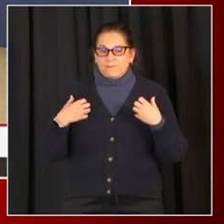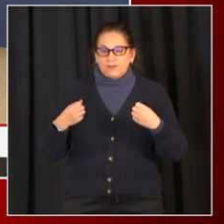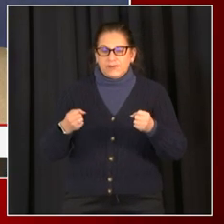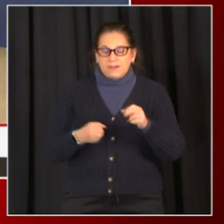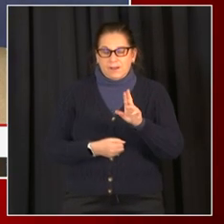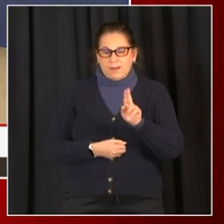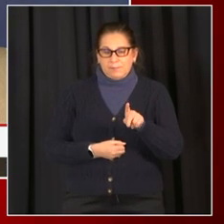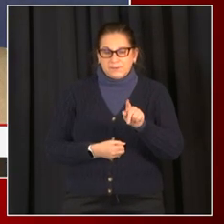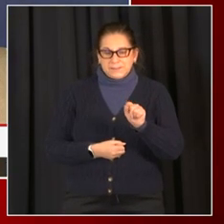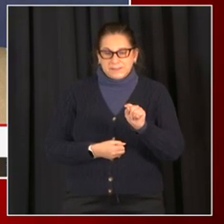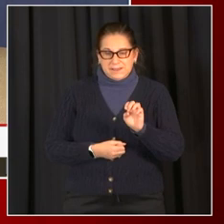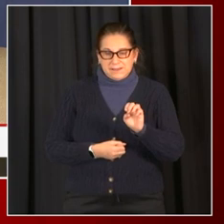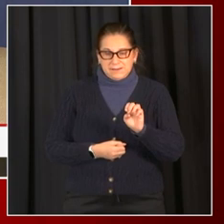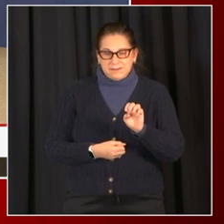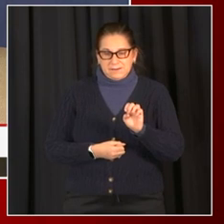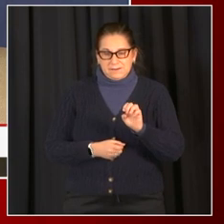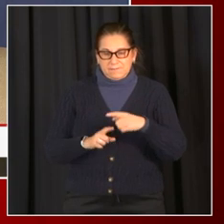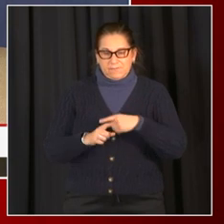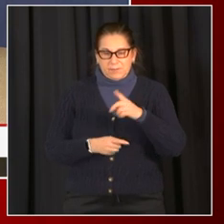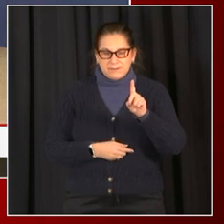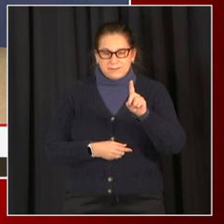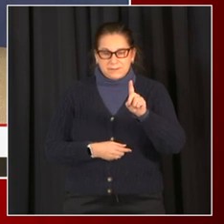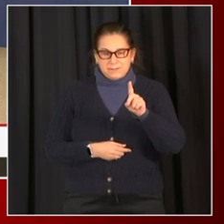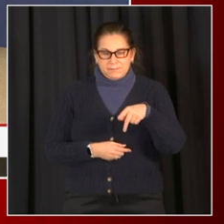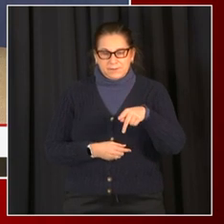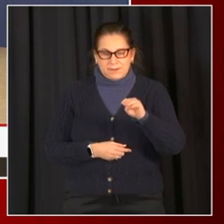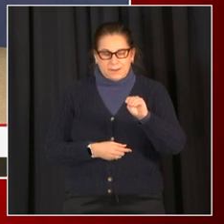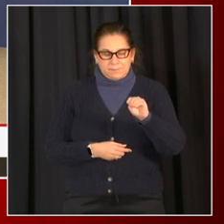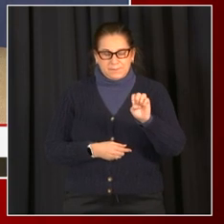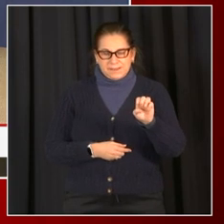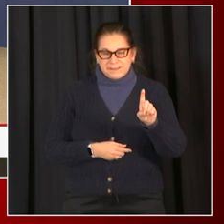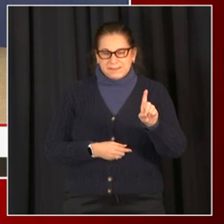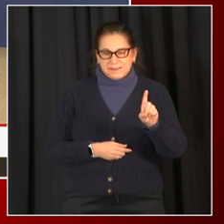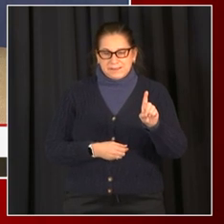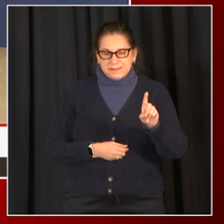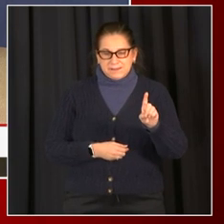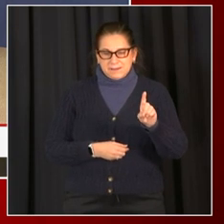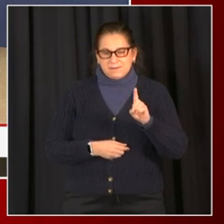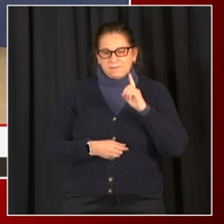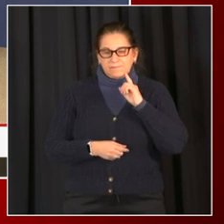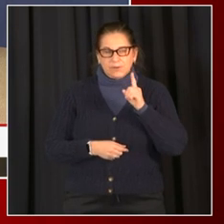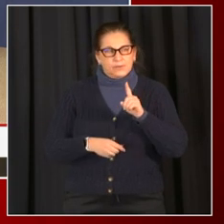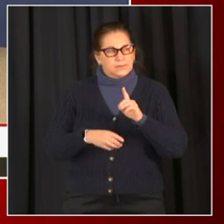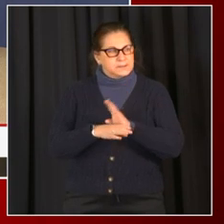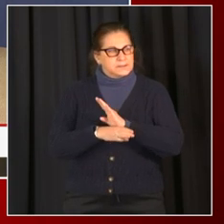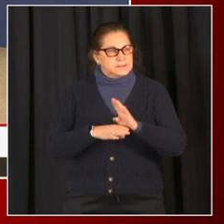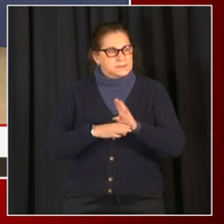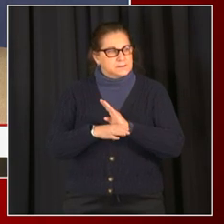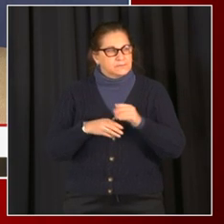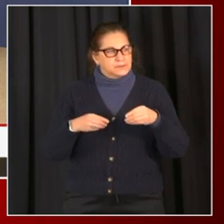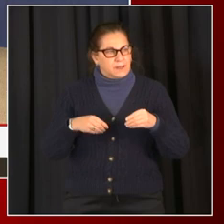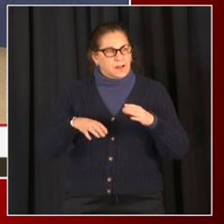from DMPED on the Bridge Fund.